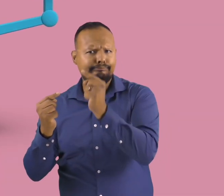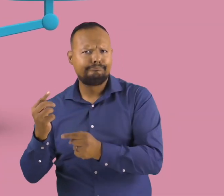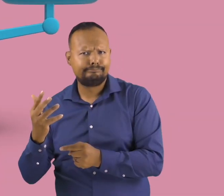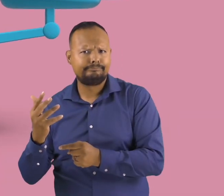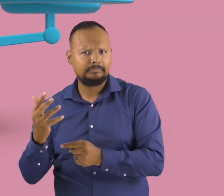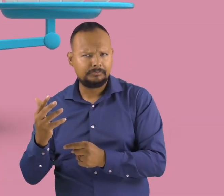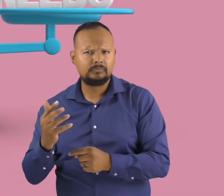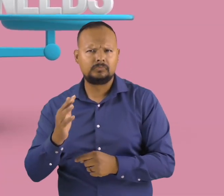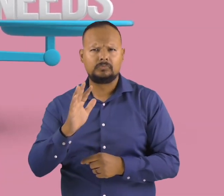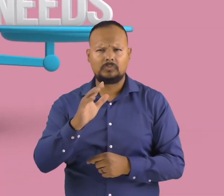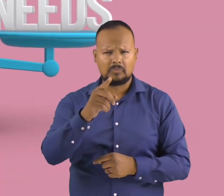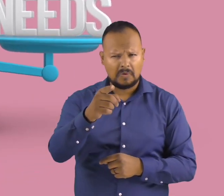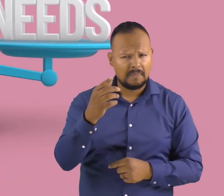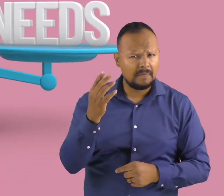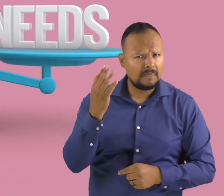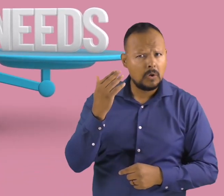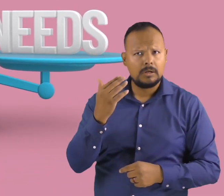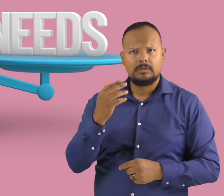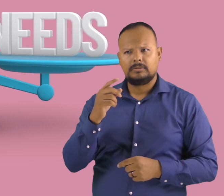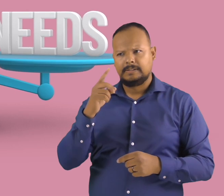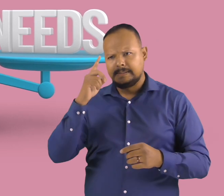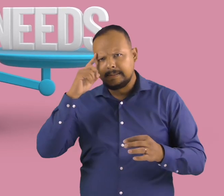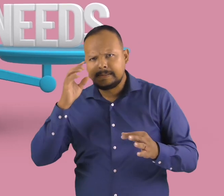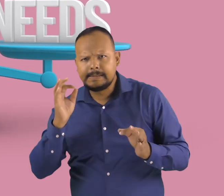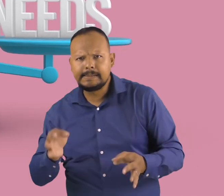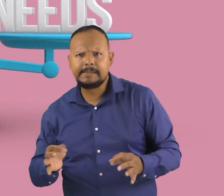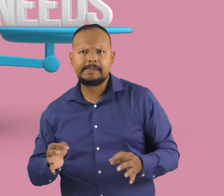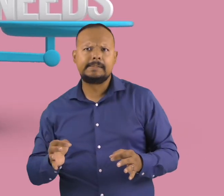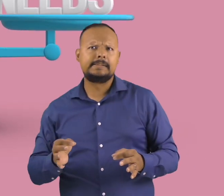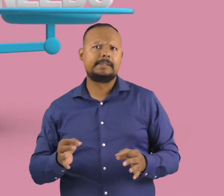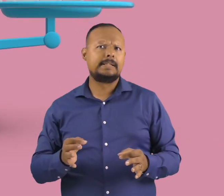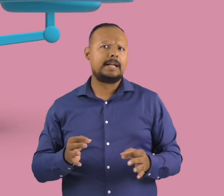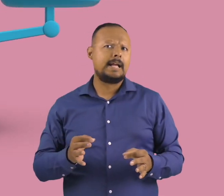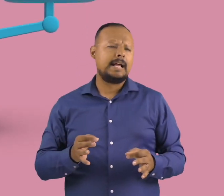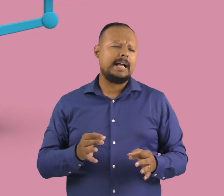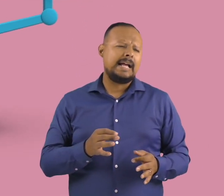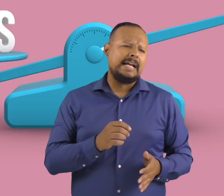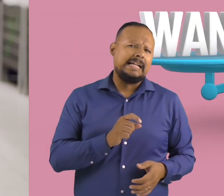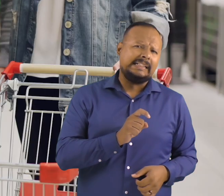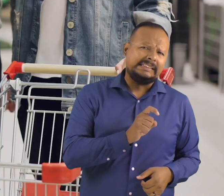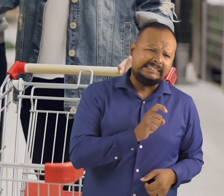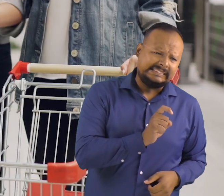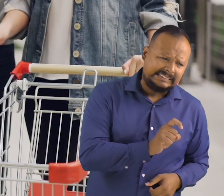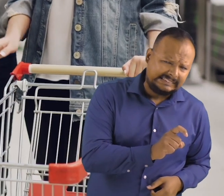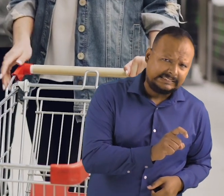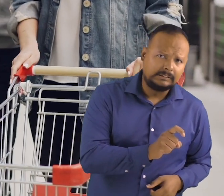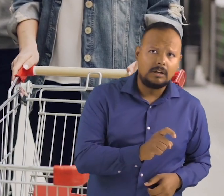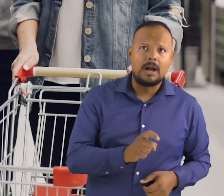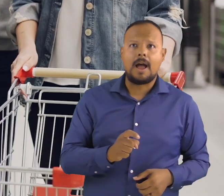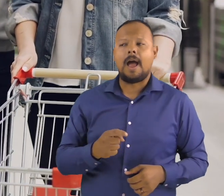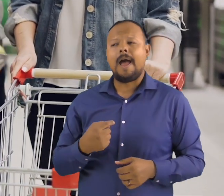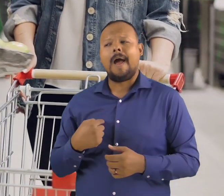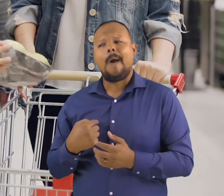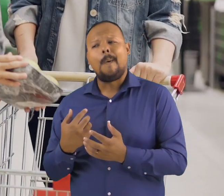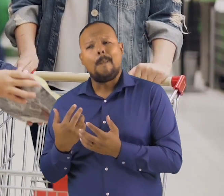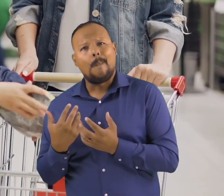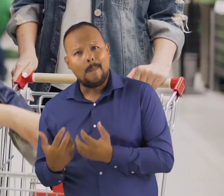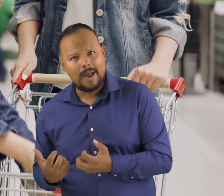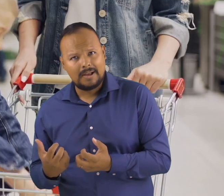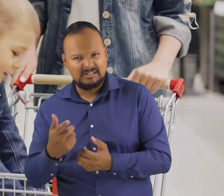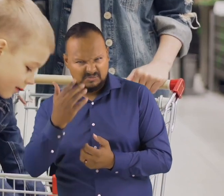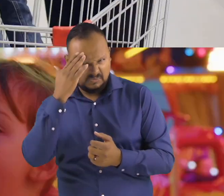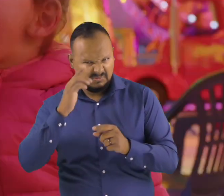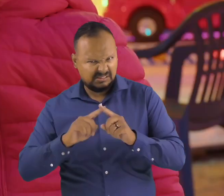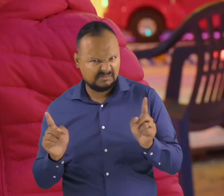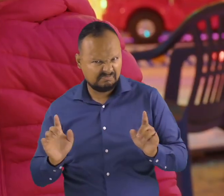Have you ever had to decide between something you want and something you need? Do you know the difference between a